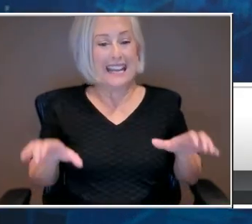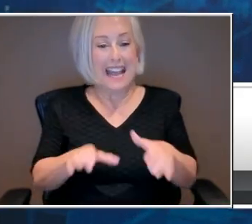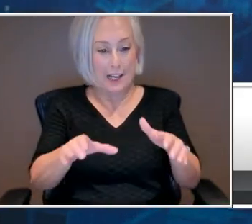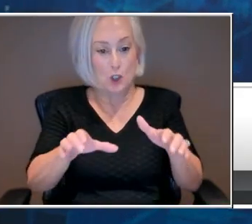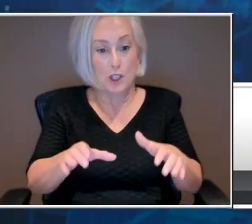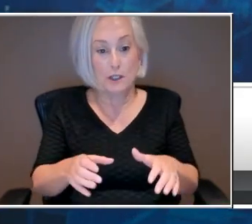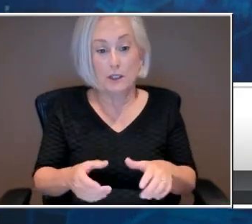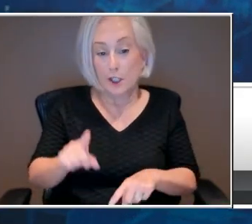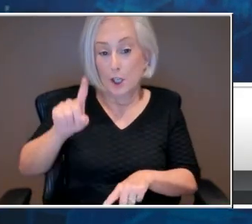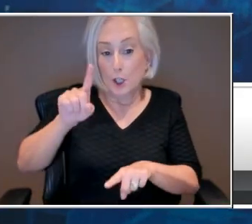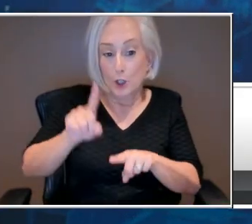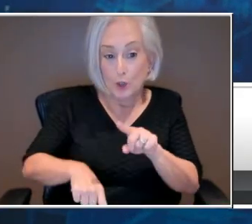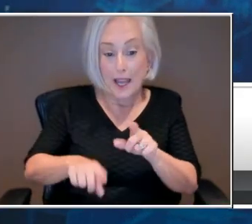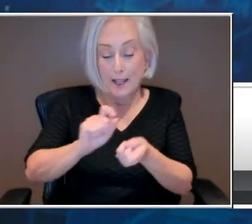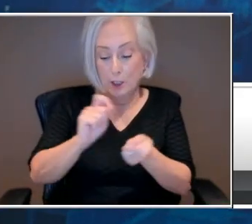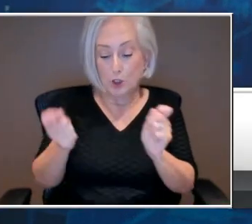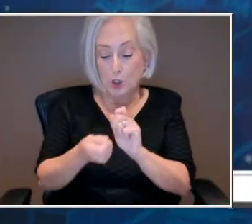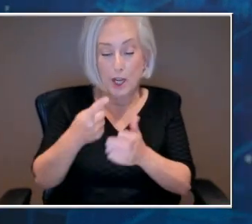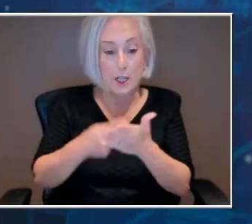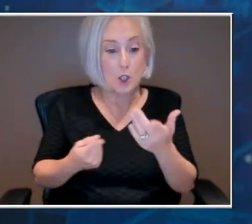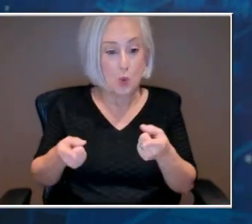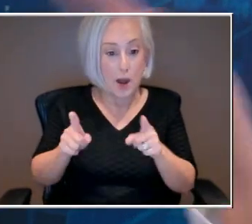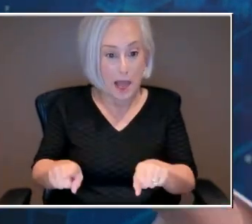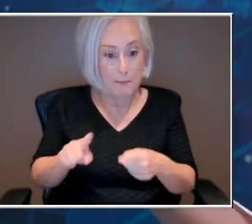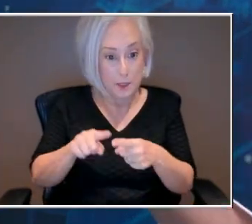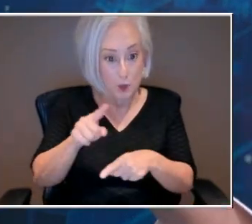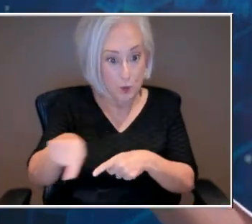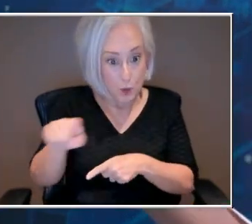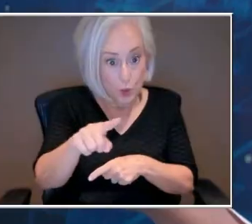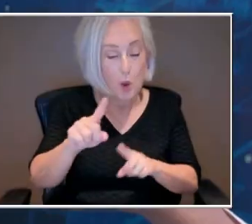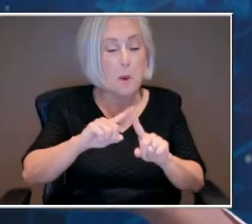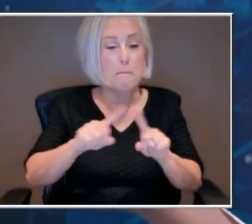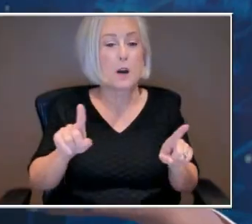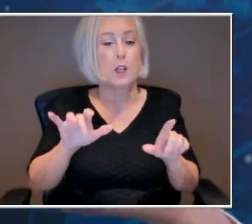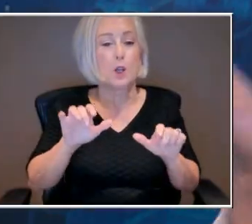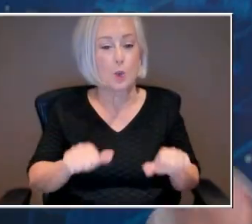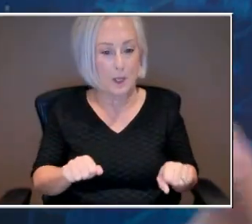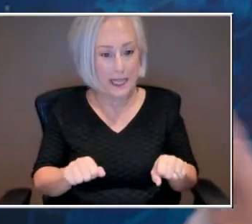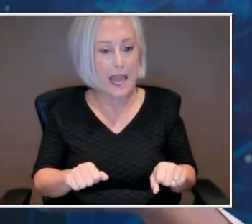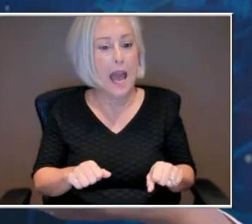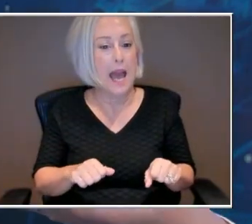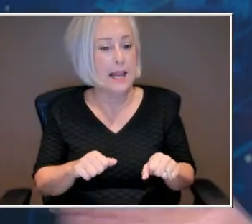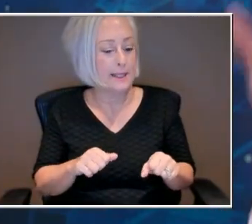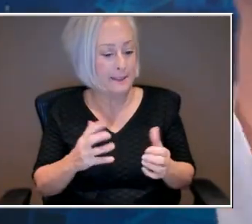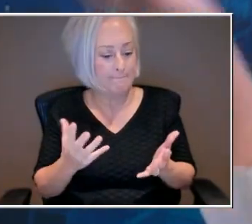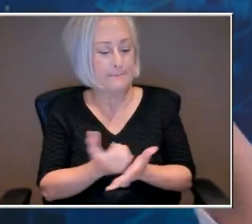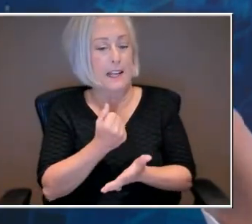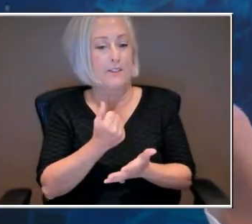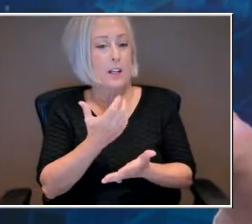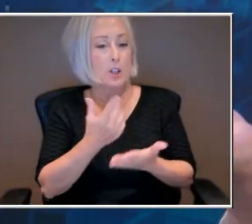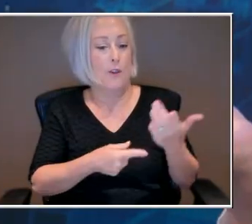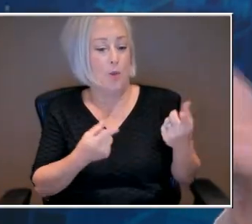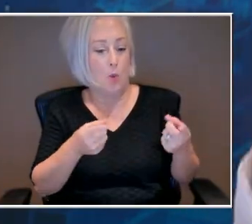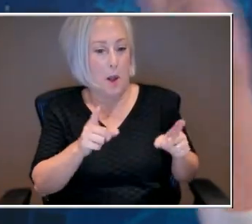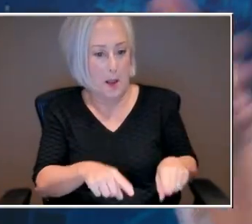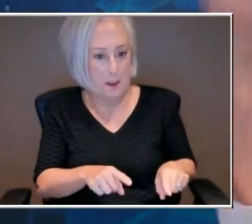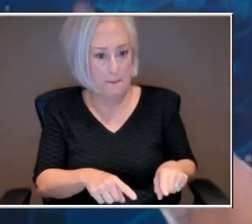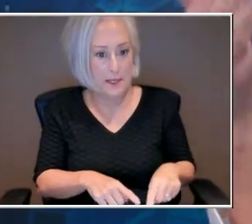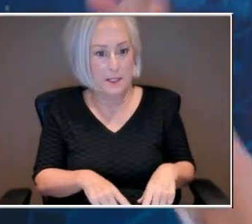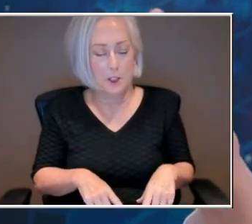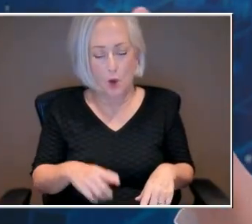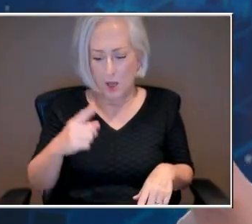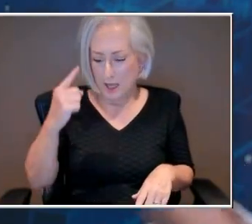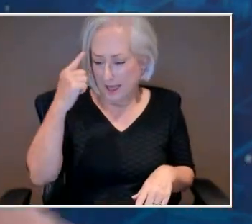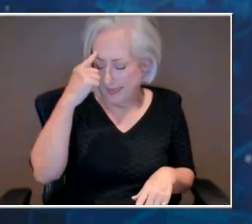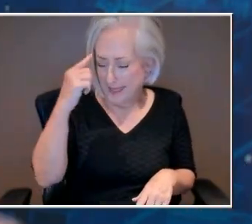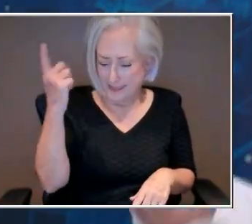but you can be proactive about those things, right? So being proactive and speaking up when things seem off, being proactive and getting the testing